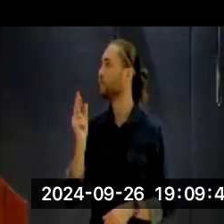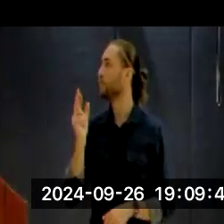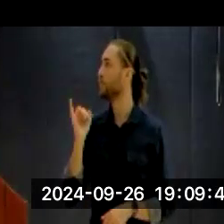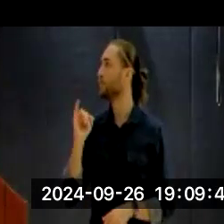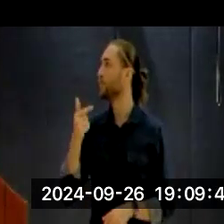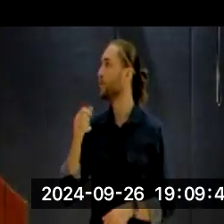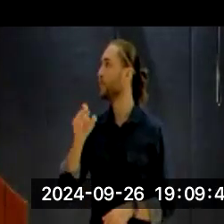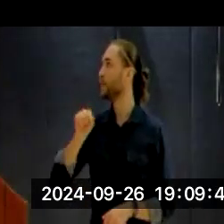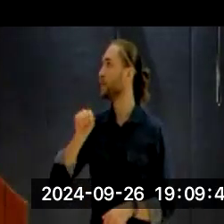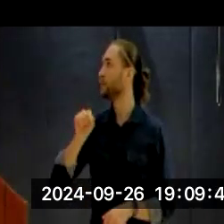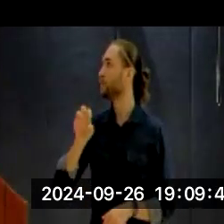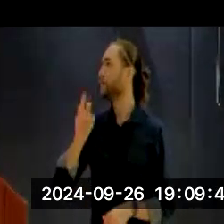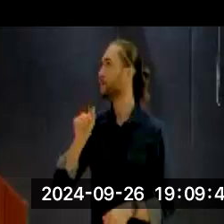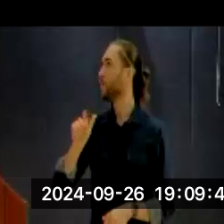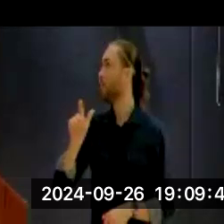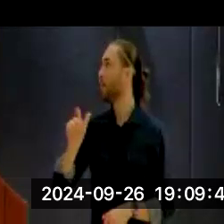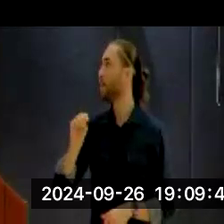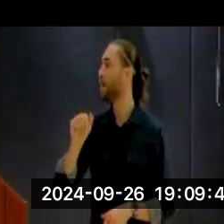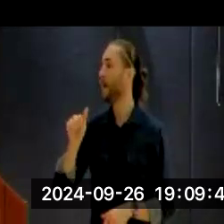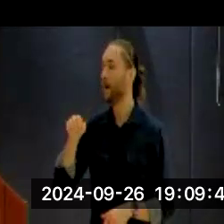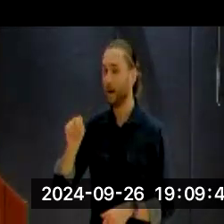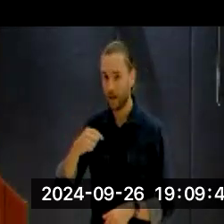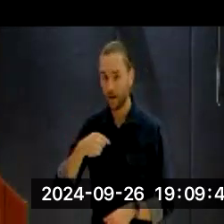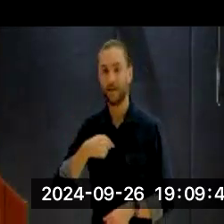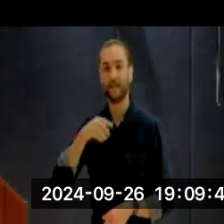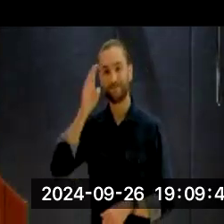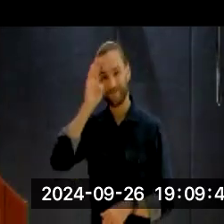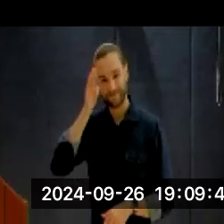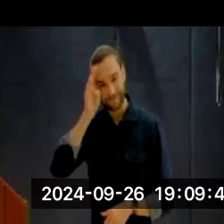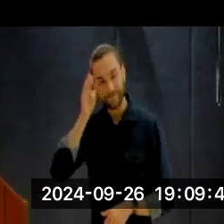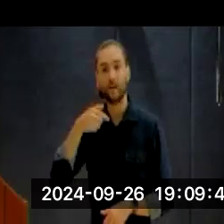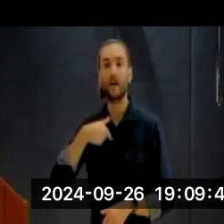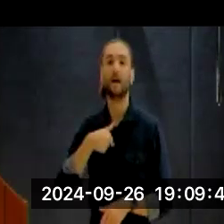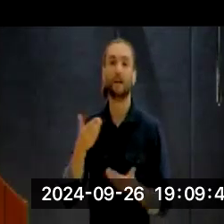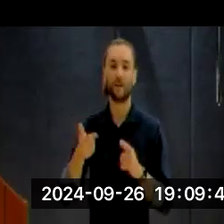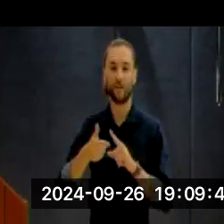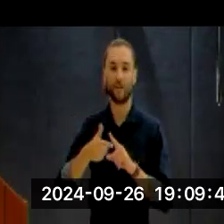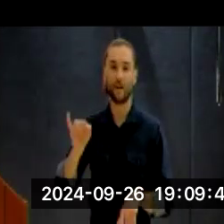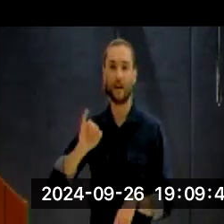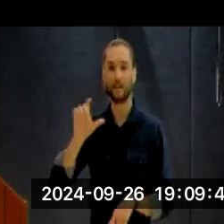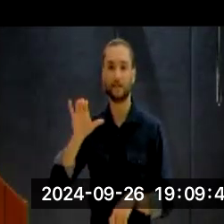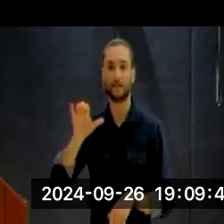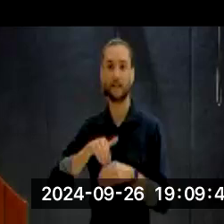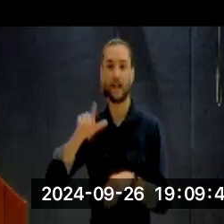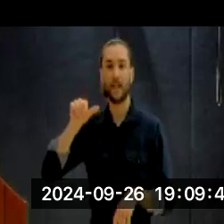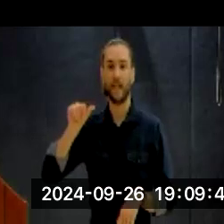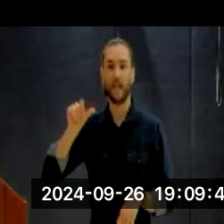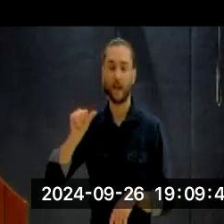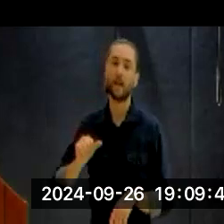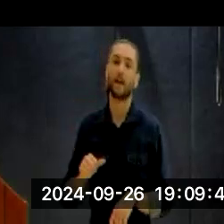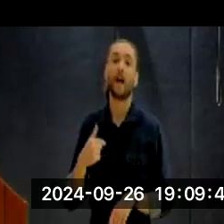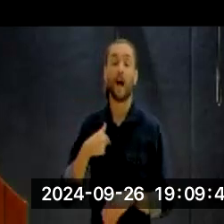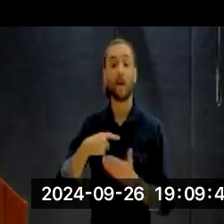Okay, cool. Hey, so yes, my name is Bridget. I am with with an independent living center in LA. I am the